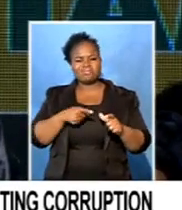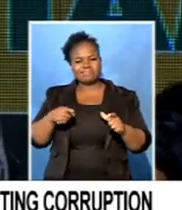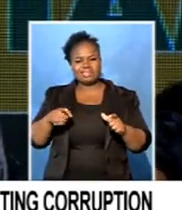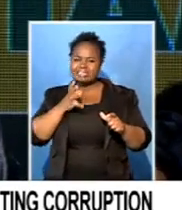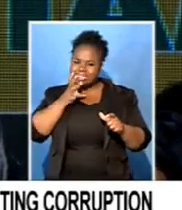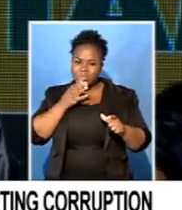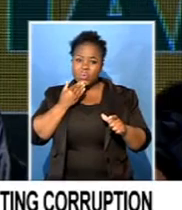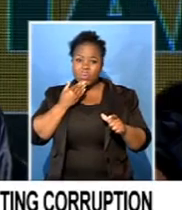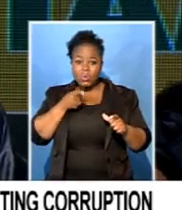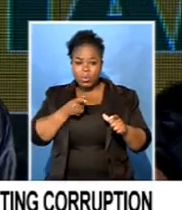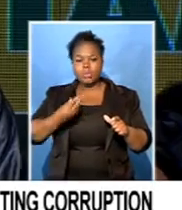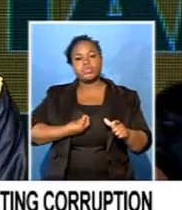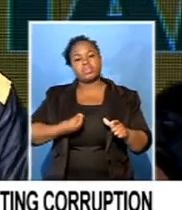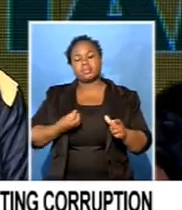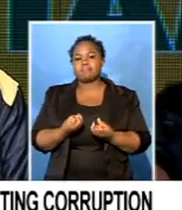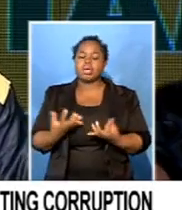youthful.